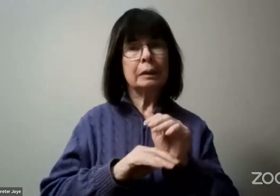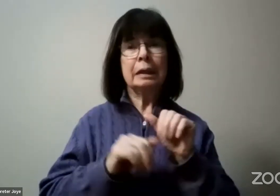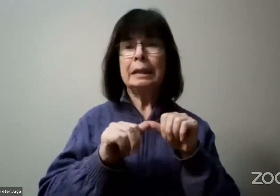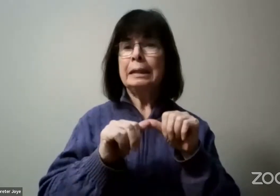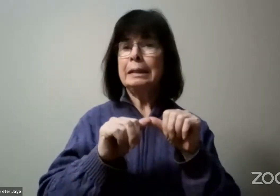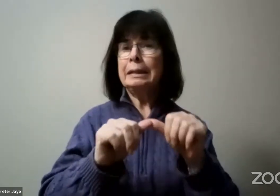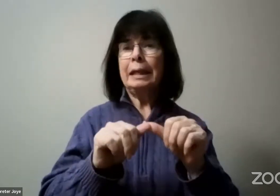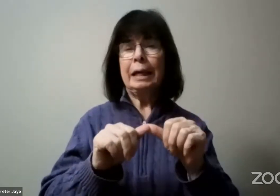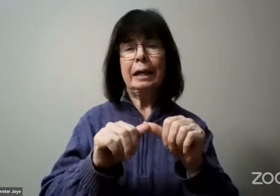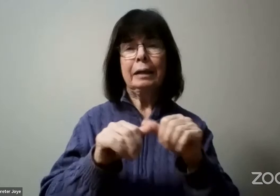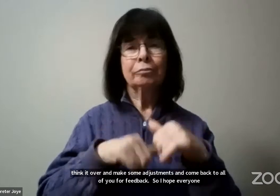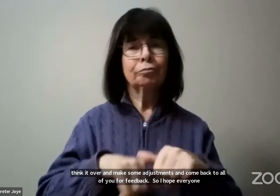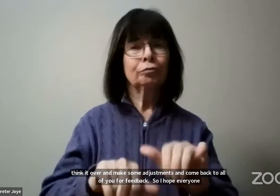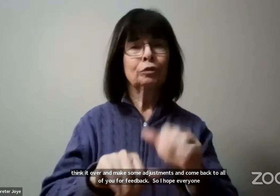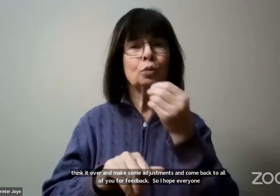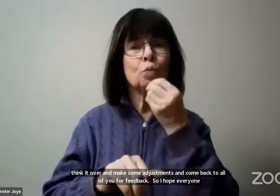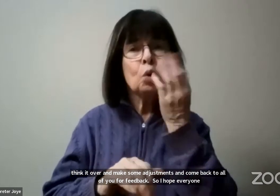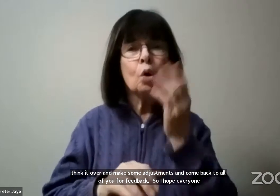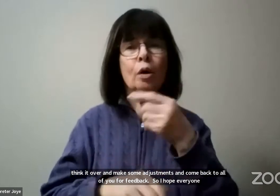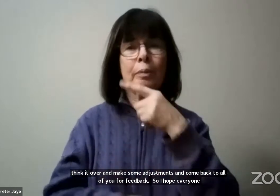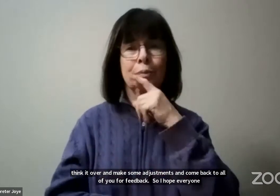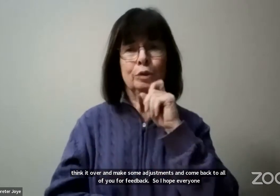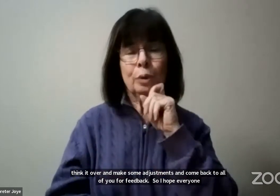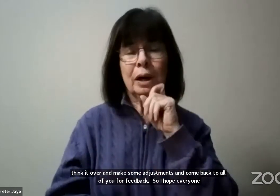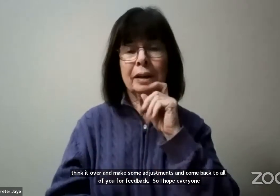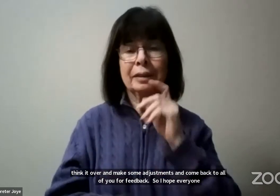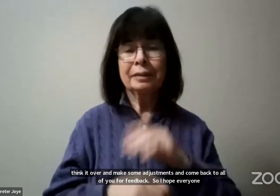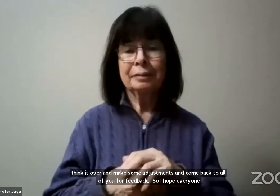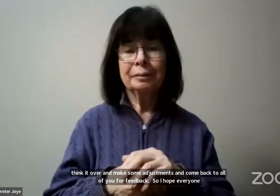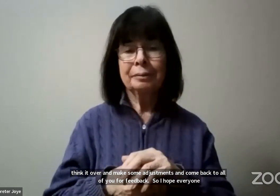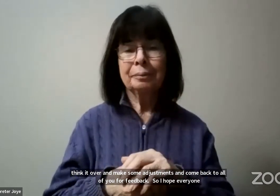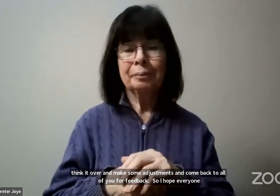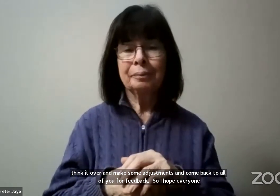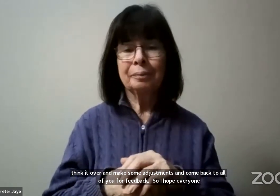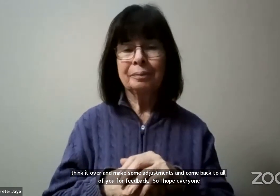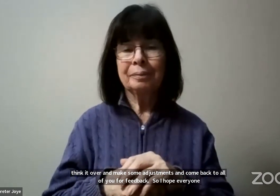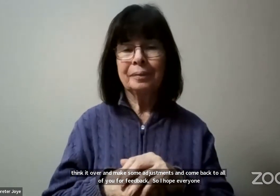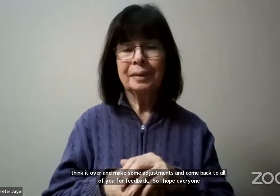dry, and yeah, Mike Rubio presente. Right. Take care, everyone.